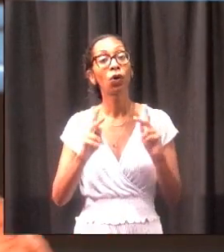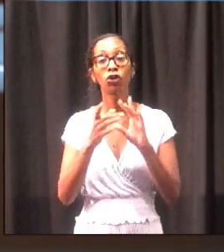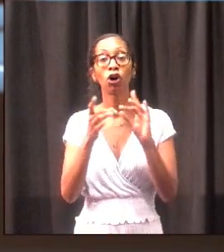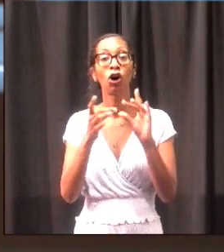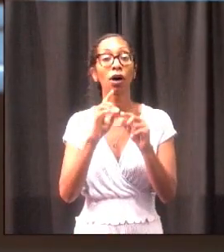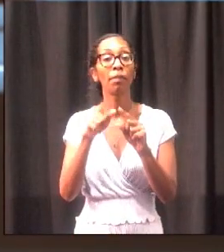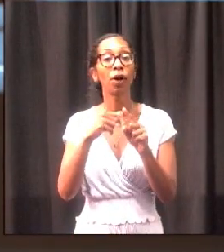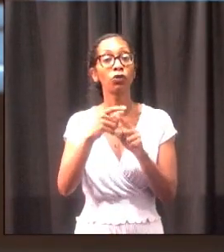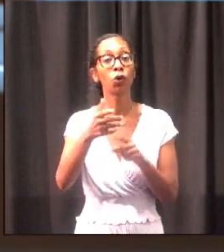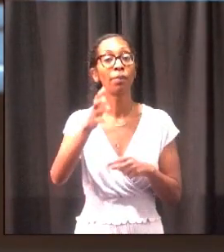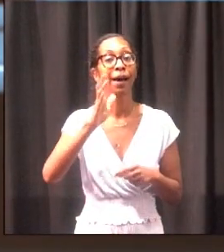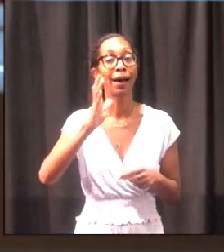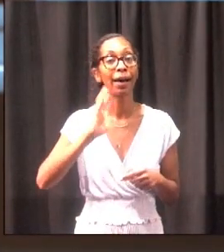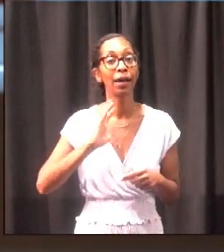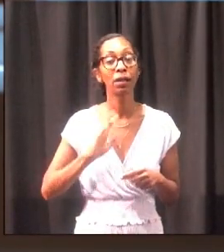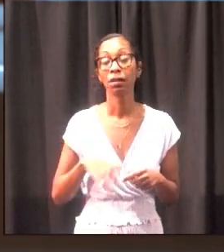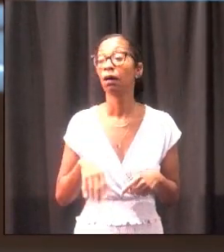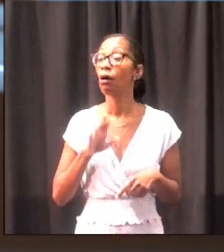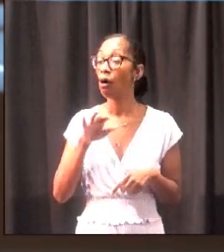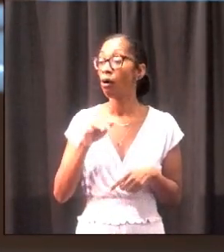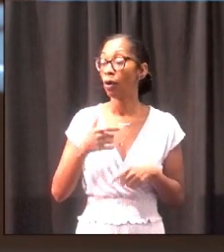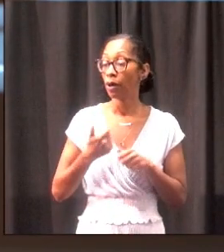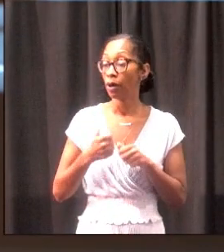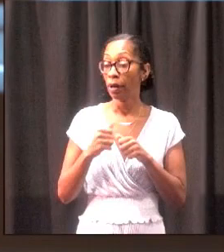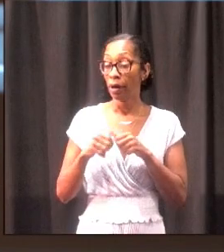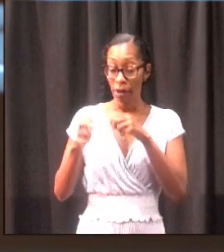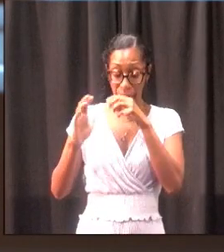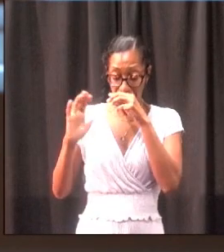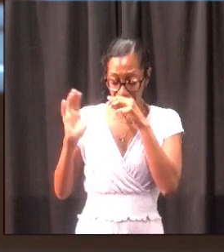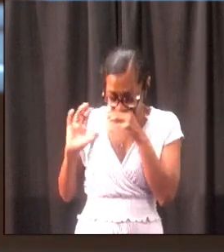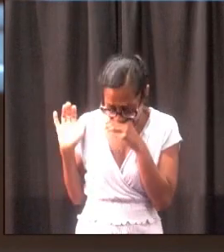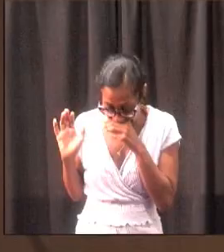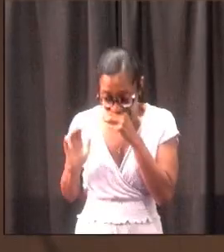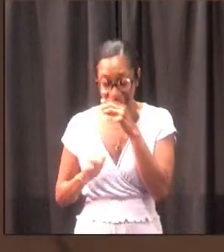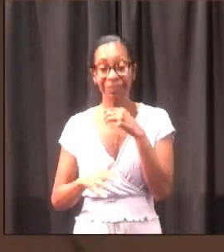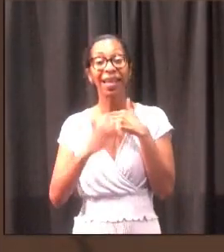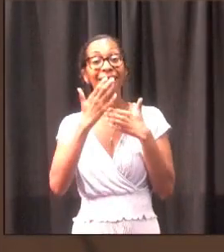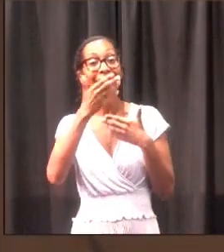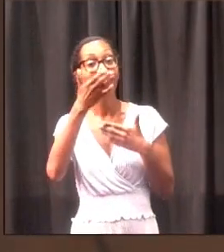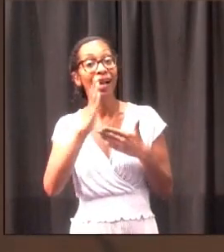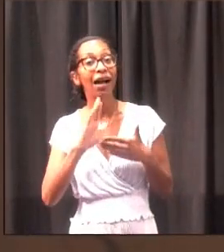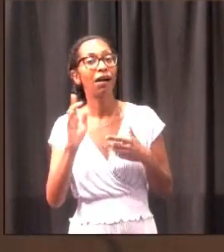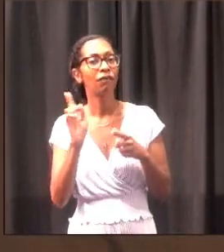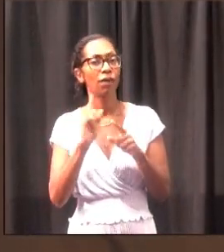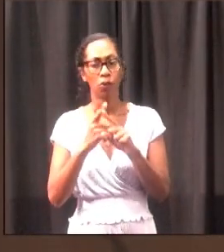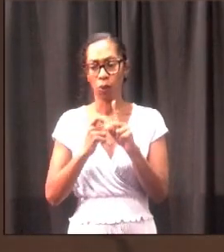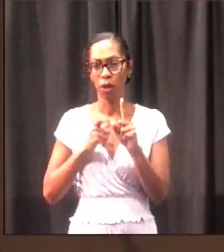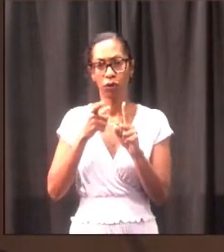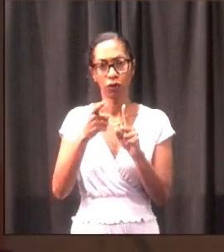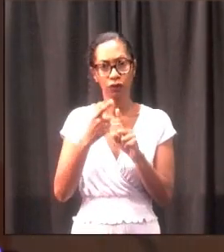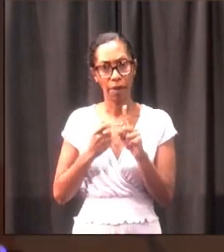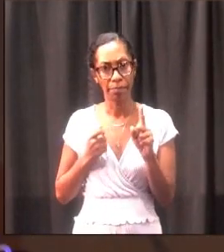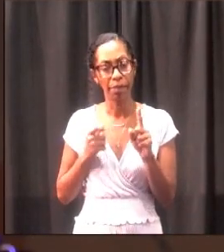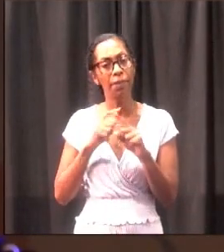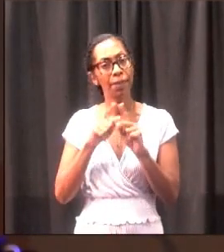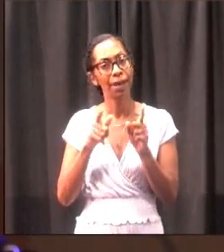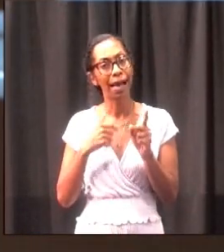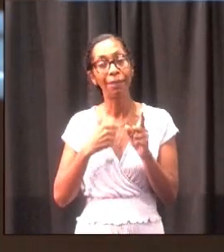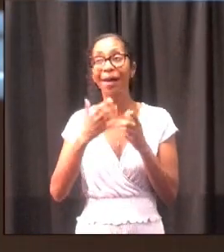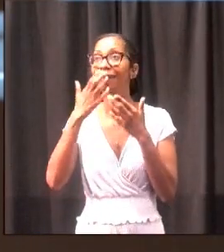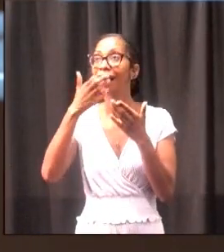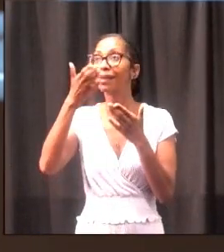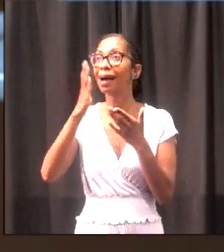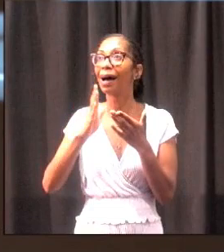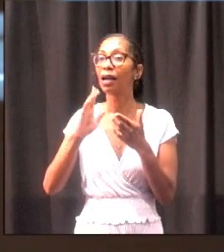used to do and where you're coming, where you come from. Thank God for about where you come from, but I give God glory about where